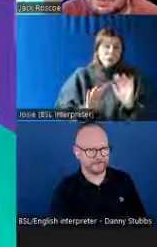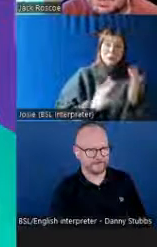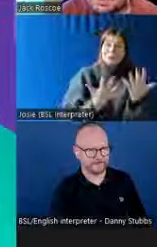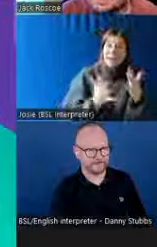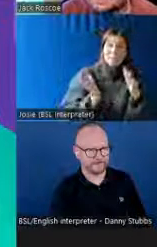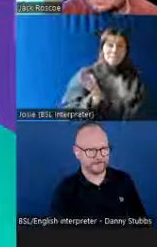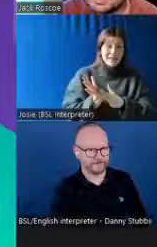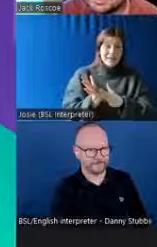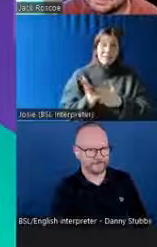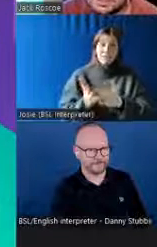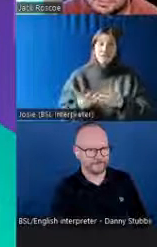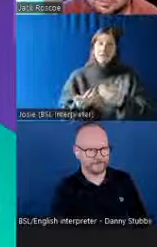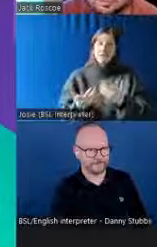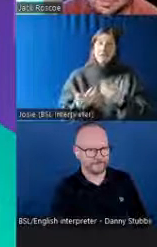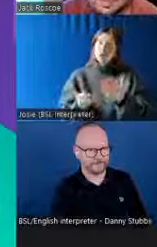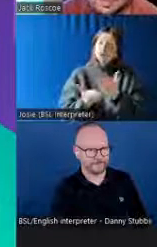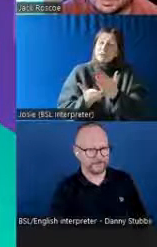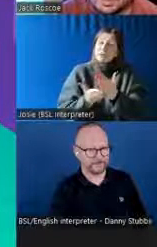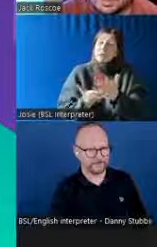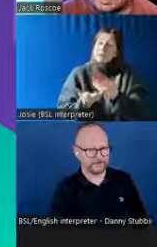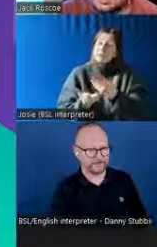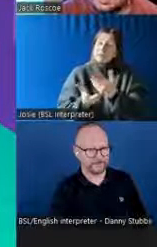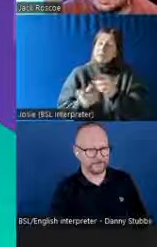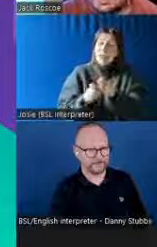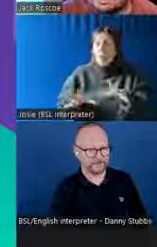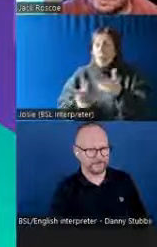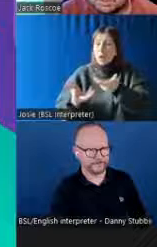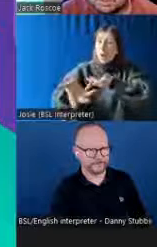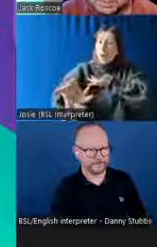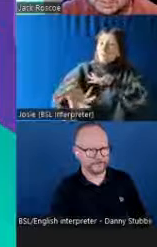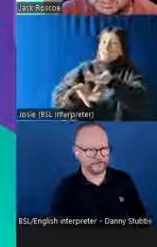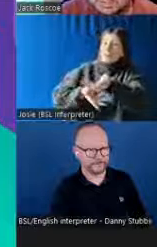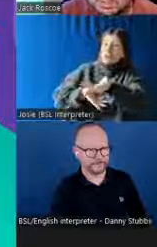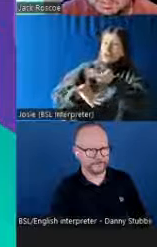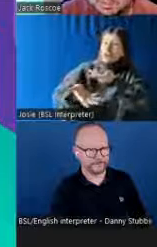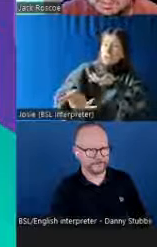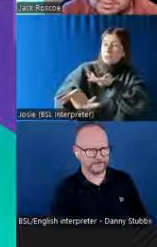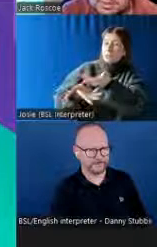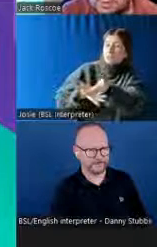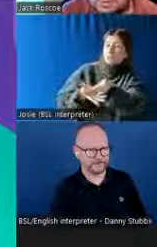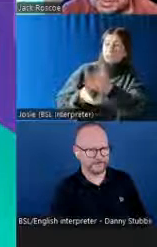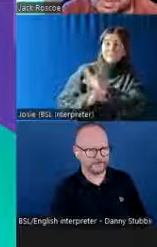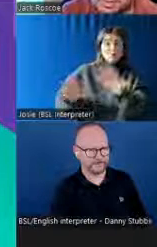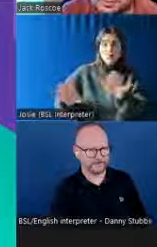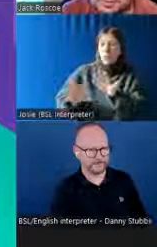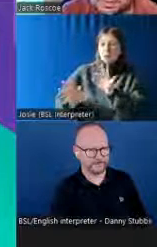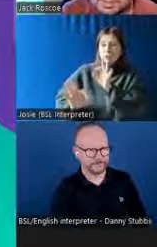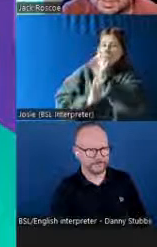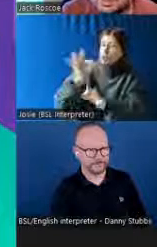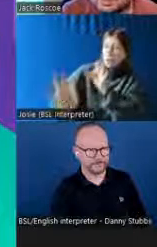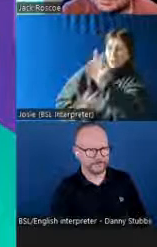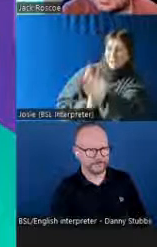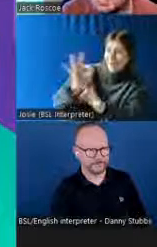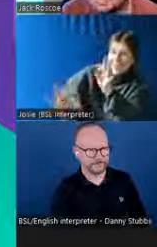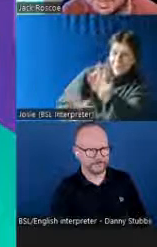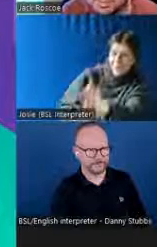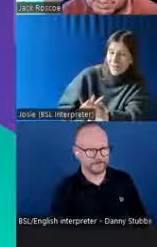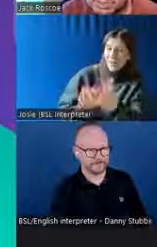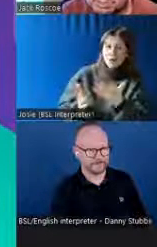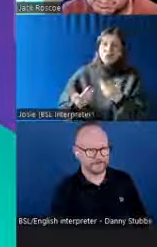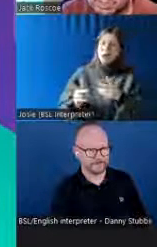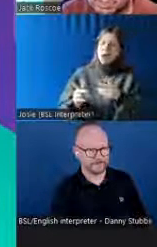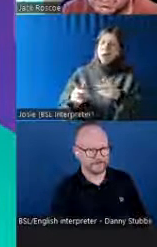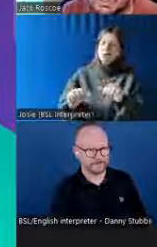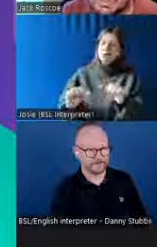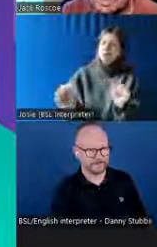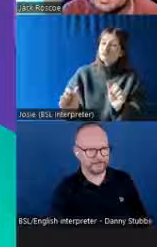and conversational than a survey. The idea is to generate quick and useful insights or quotations that can help take the